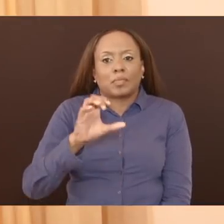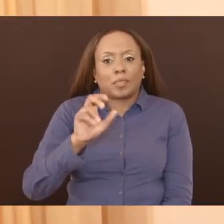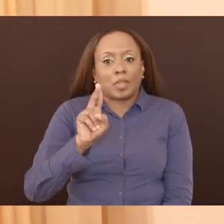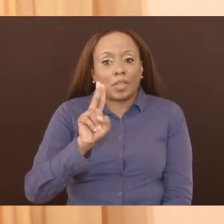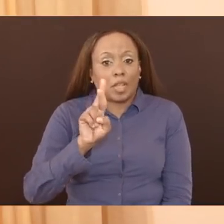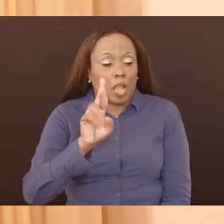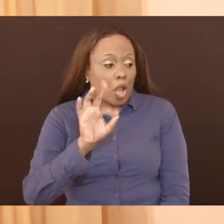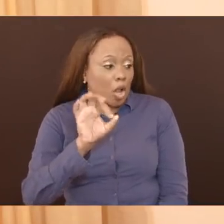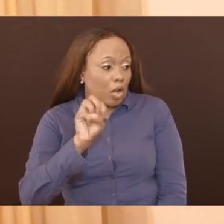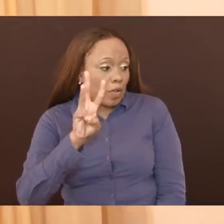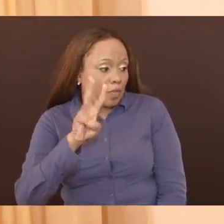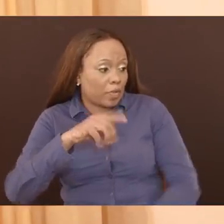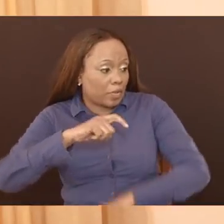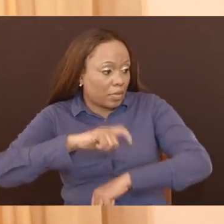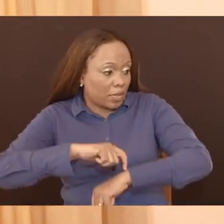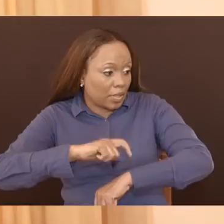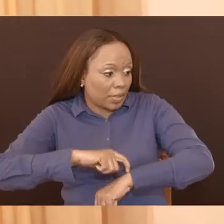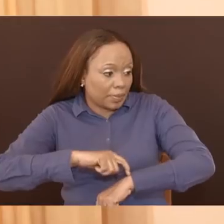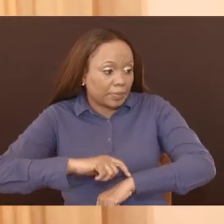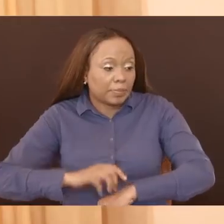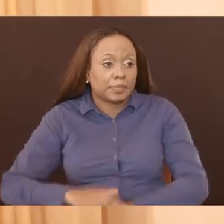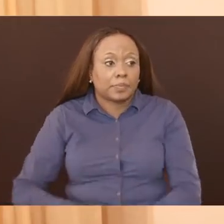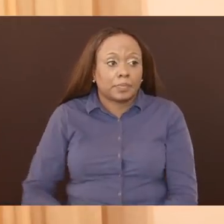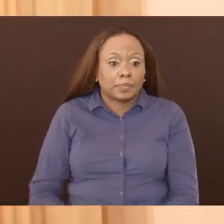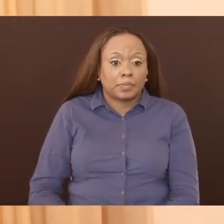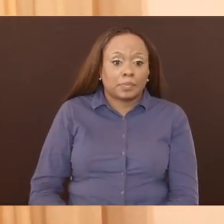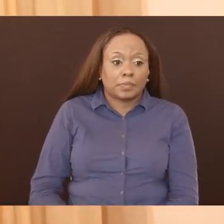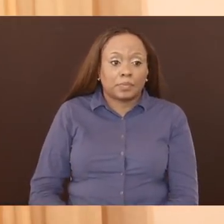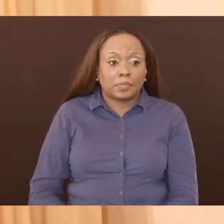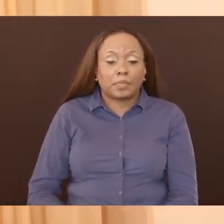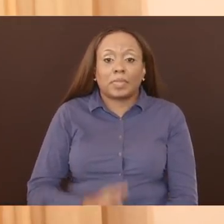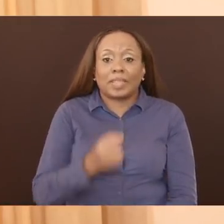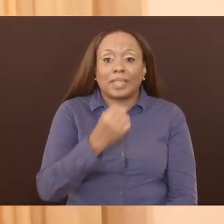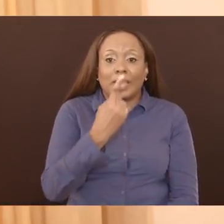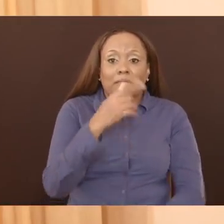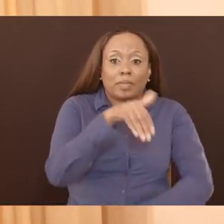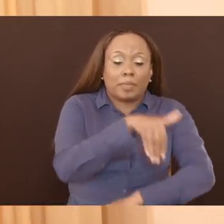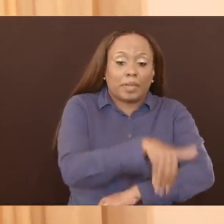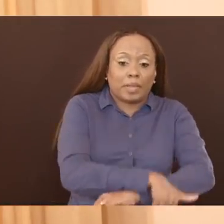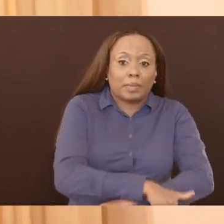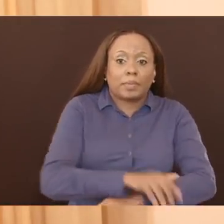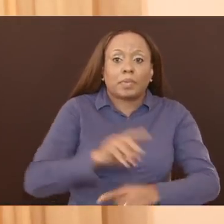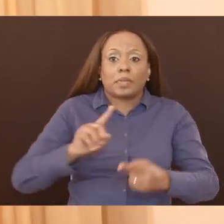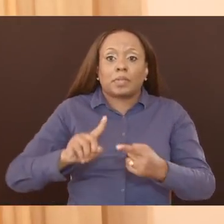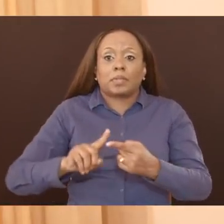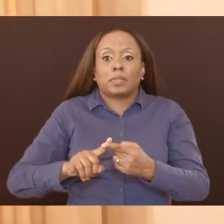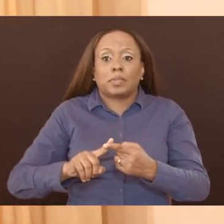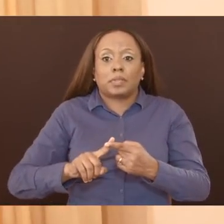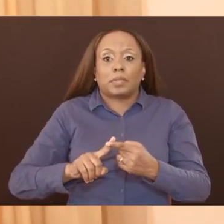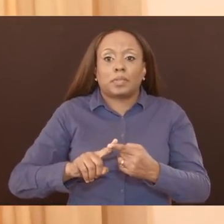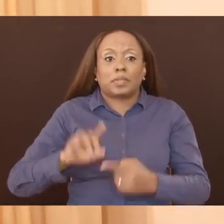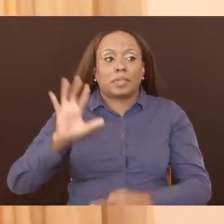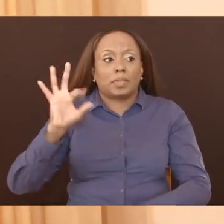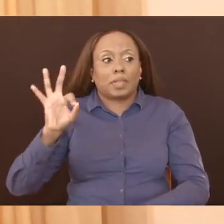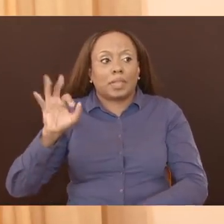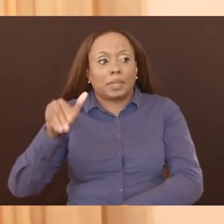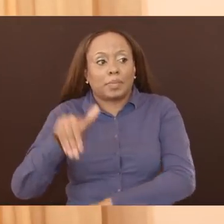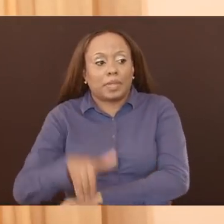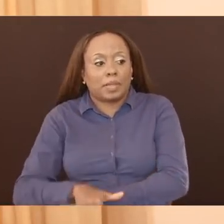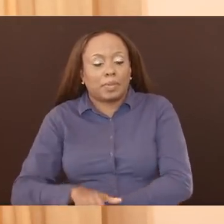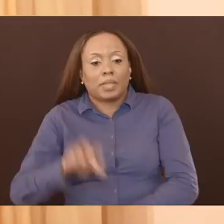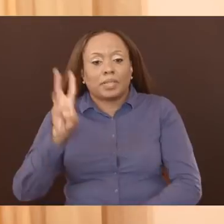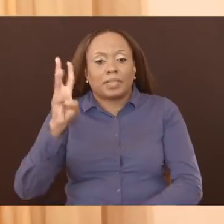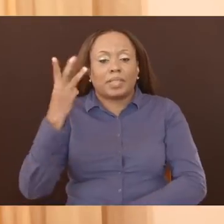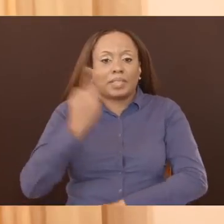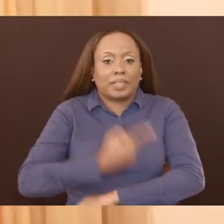being told, to clarify, the curfew time will go from 11 p.m. to 9 p.m., 6 days a week, but